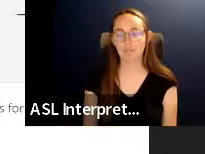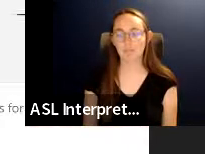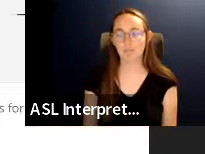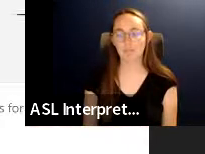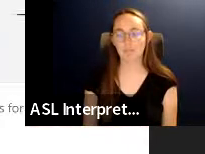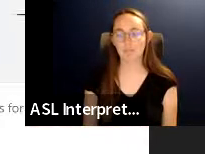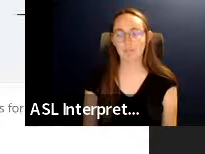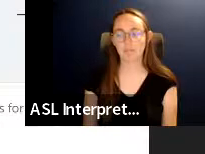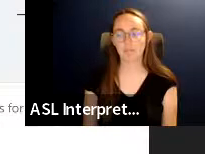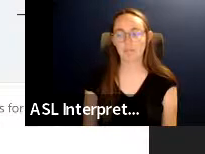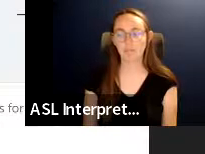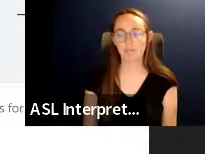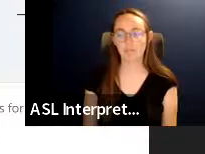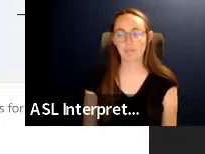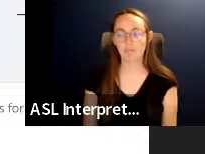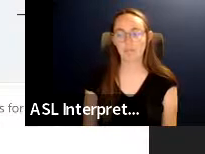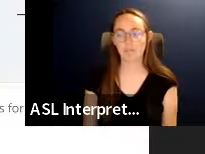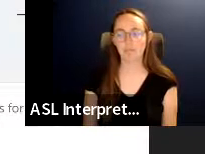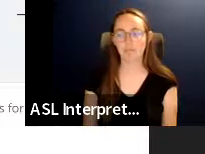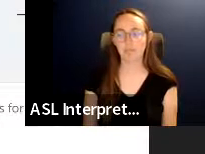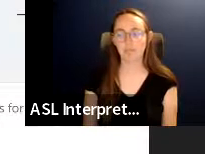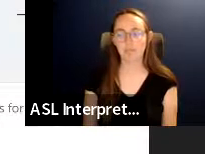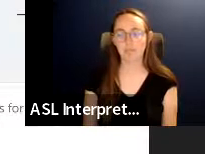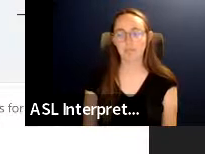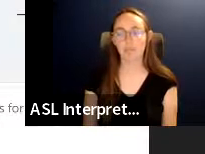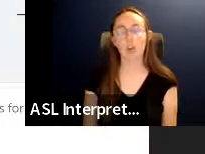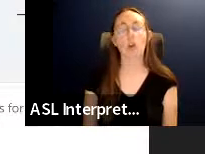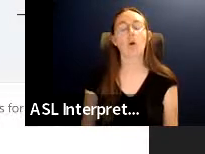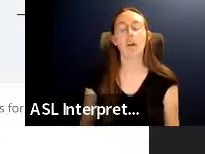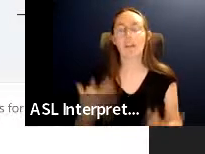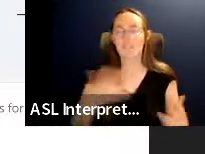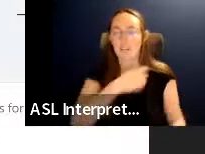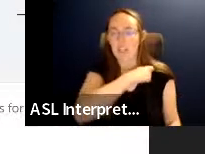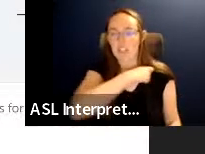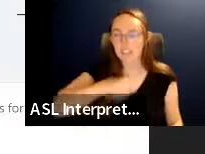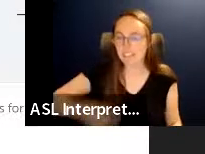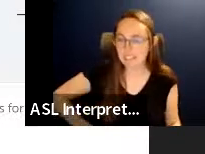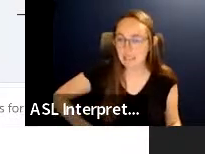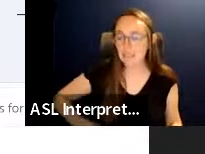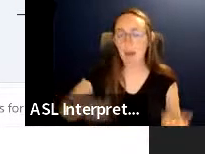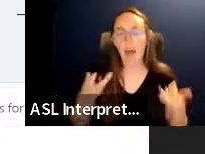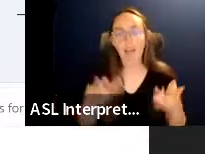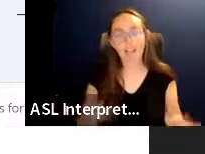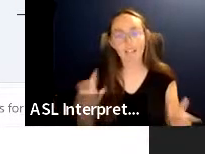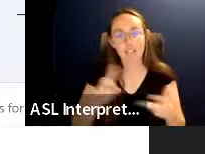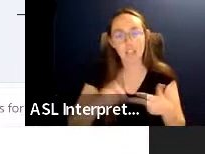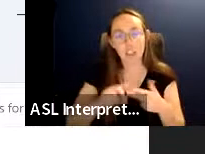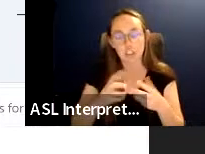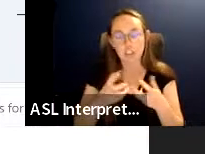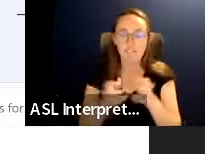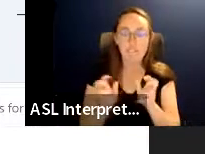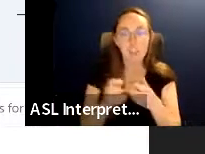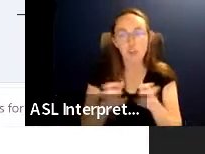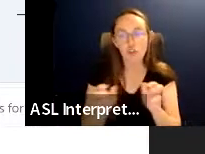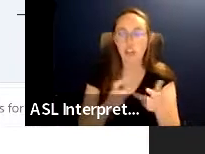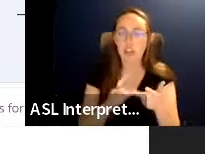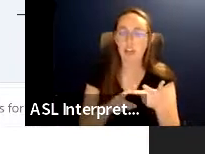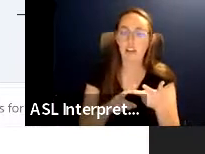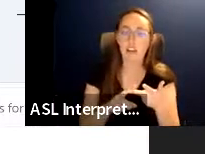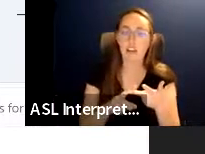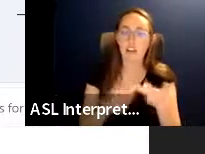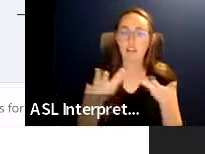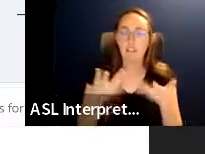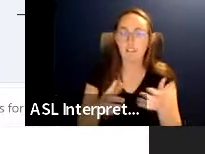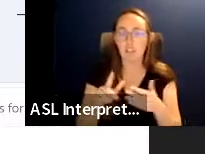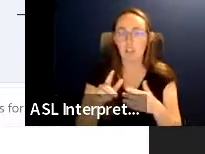All right. Made the seatbelt gripper. Made the fidget item, lock